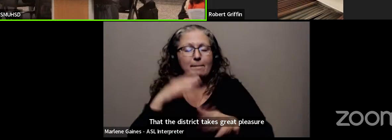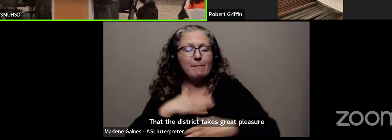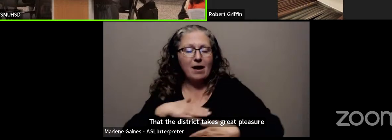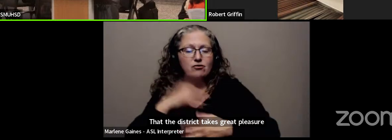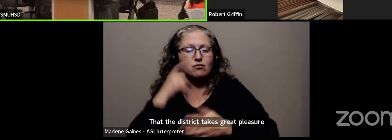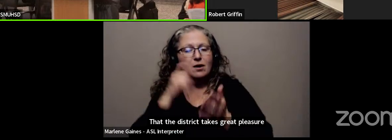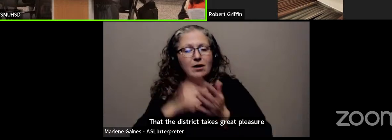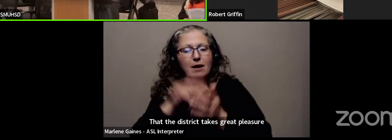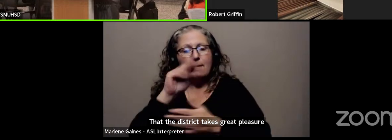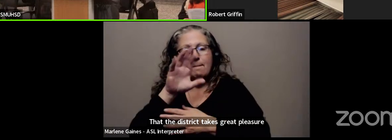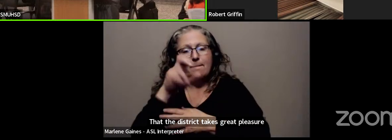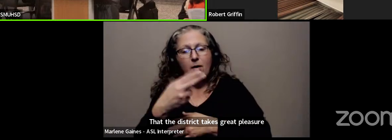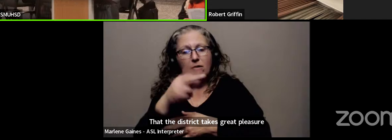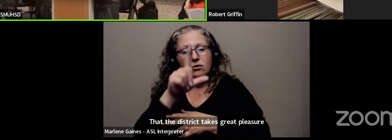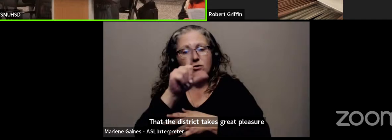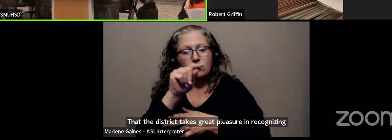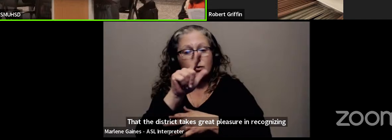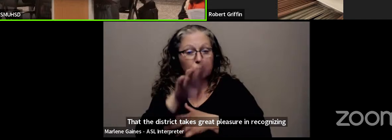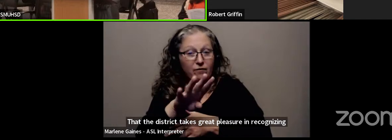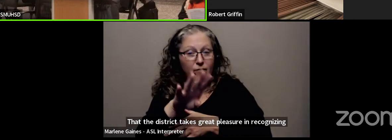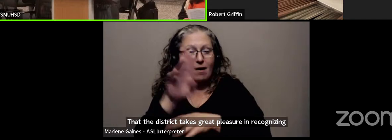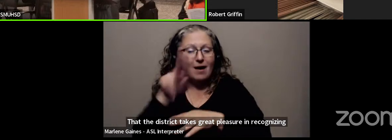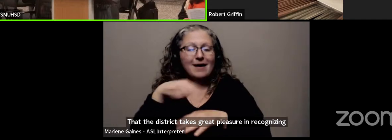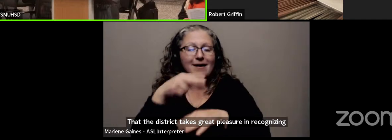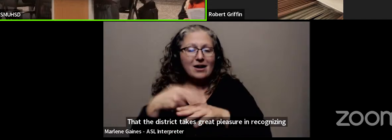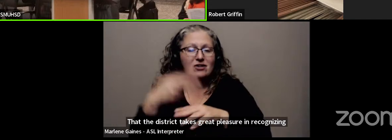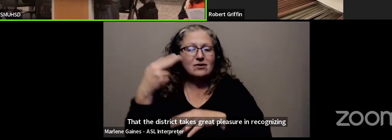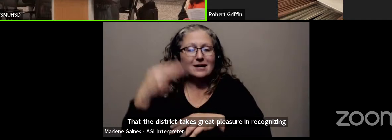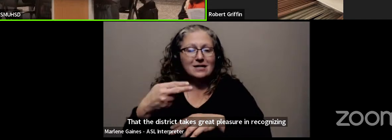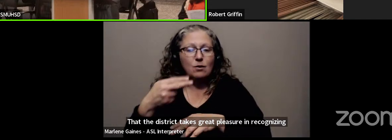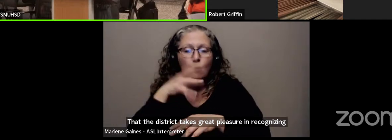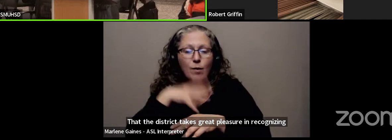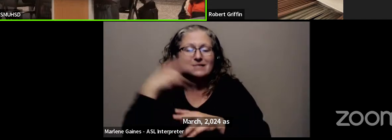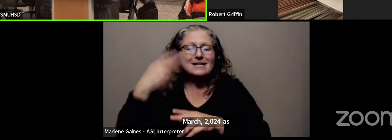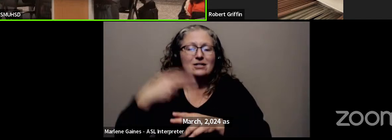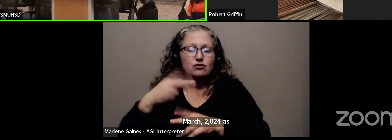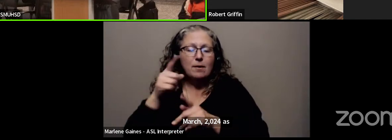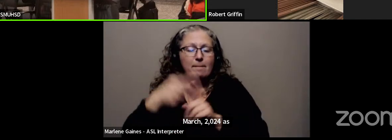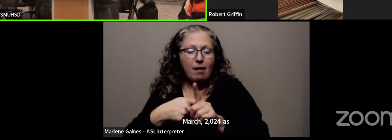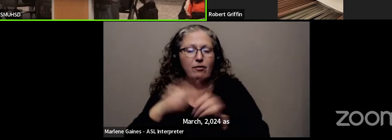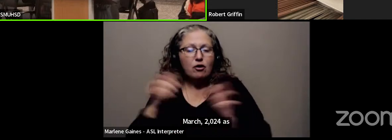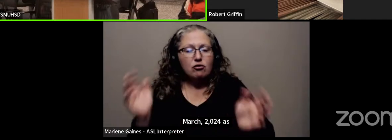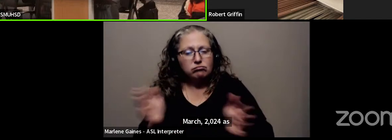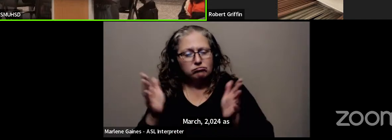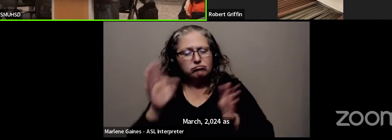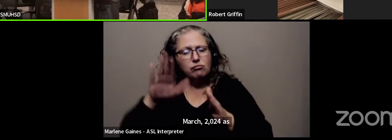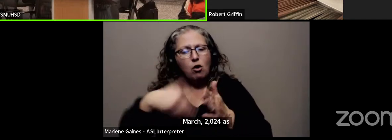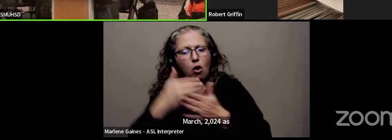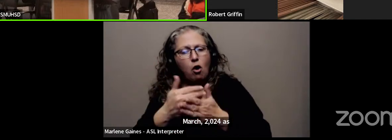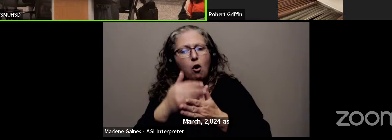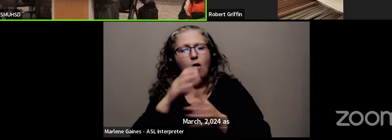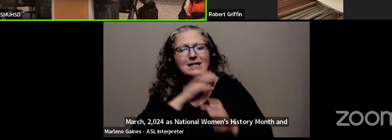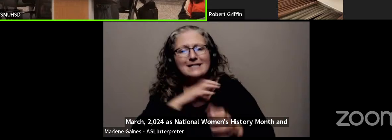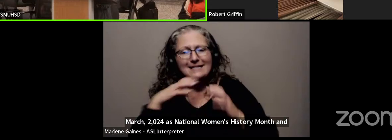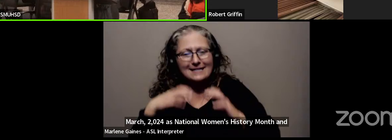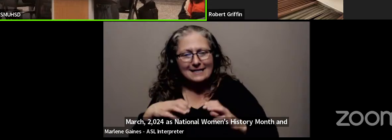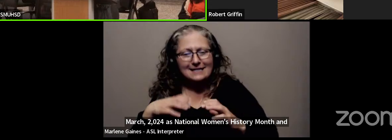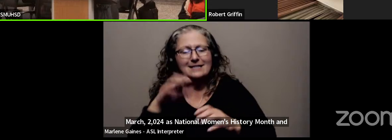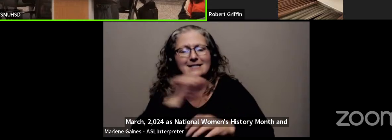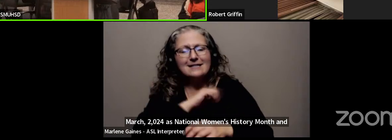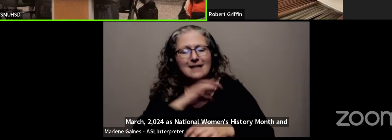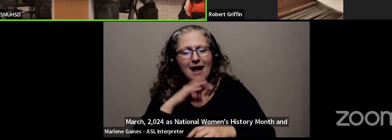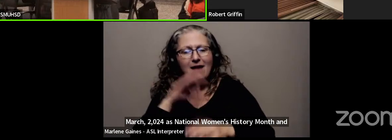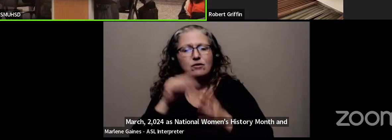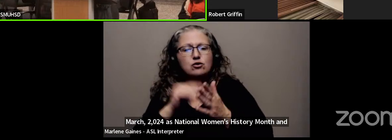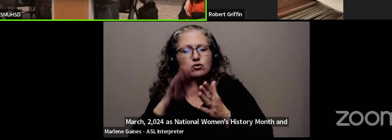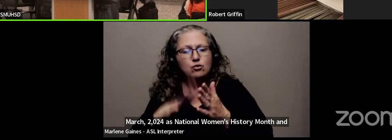March 2024 as National Women's History Month and urges all citizens, staff, and students to join in celebrating